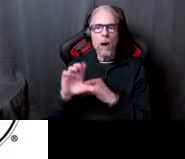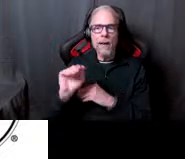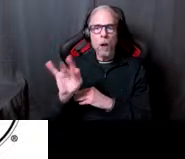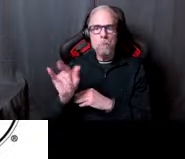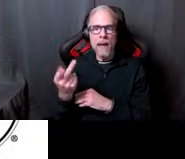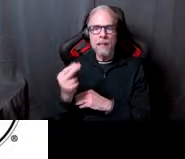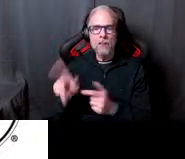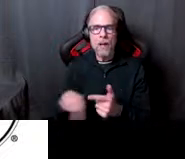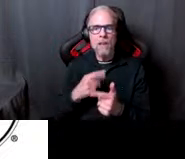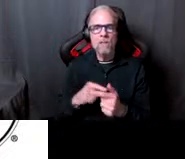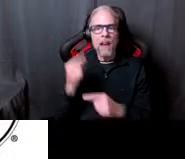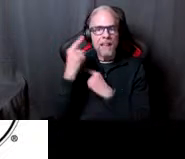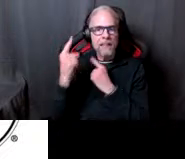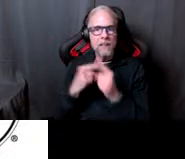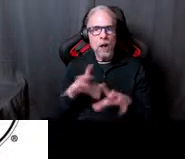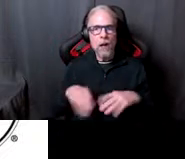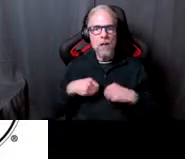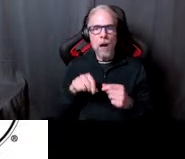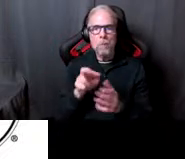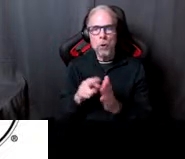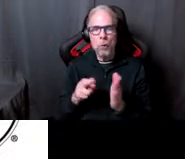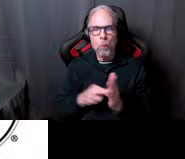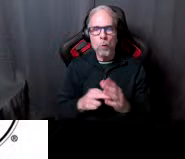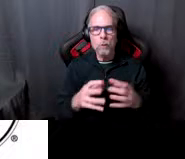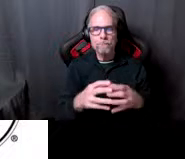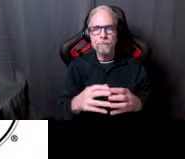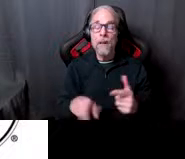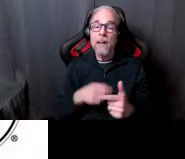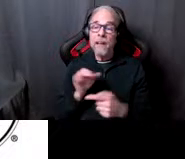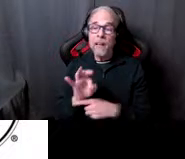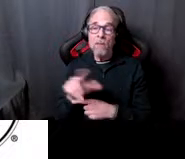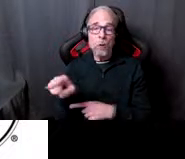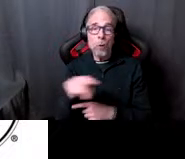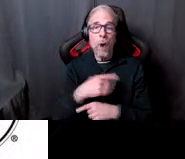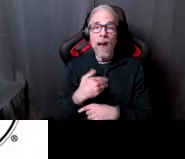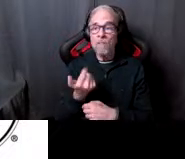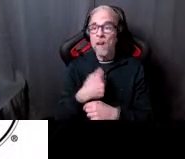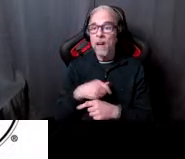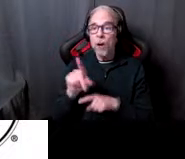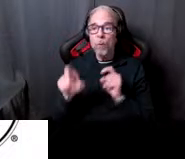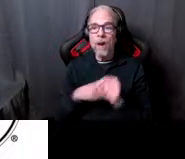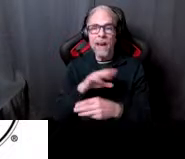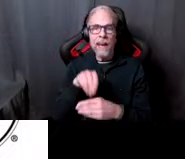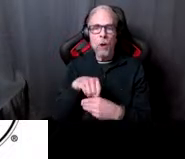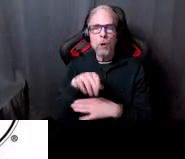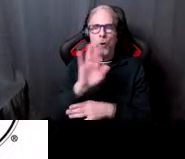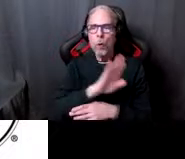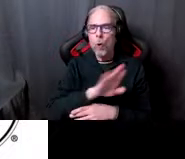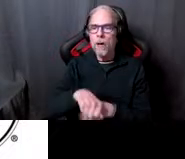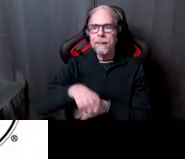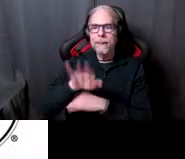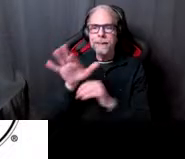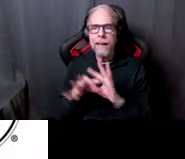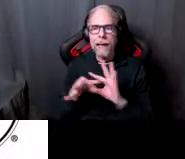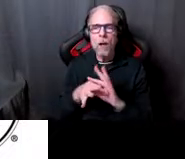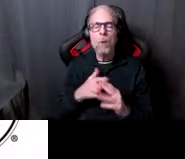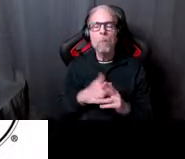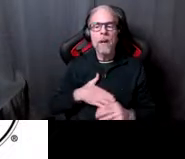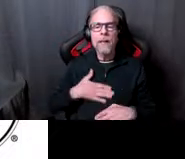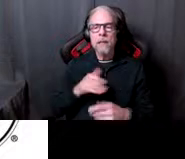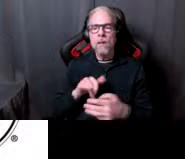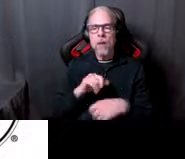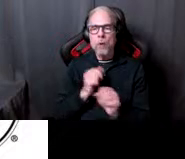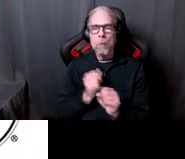consider adoption of these rules. If you have questions as part of your testimony, I would appreciate if you could state those questions